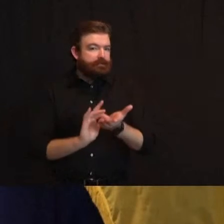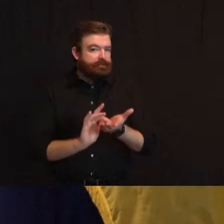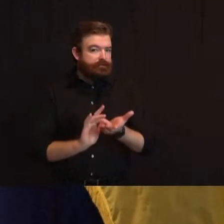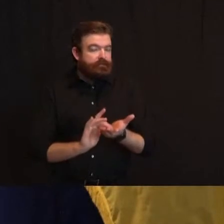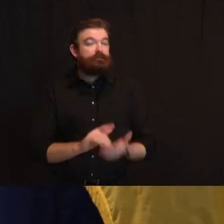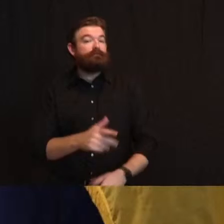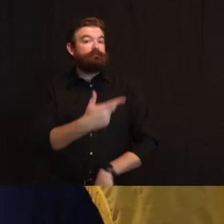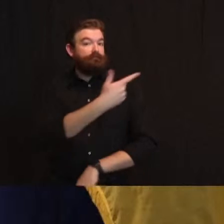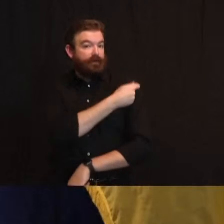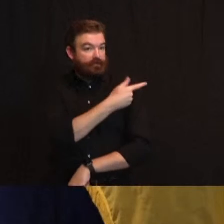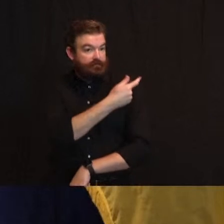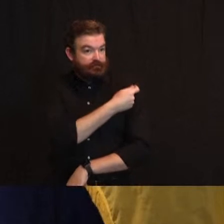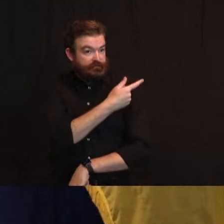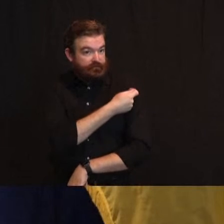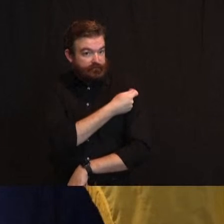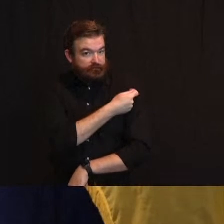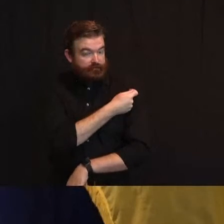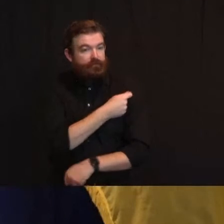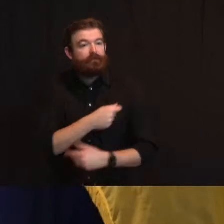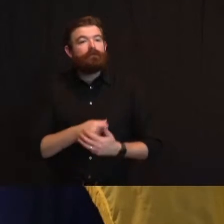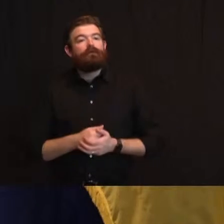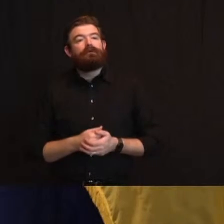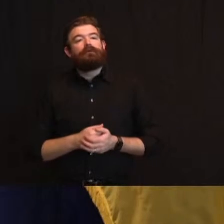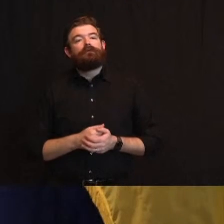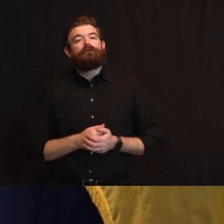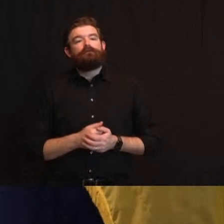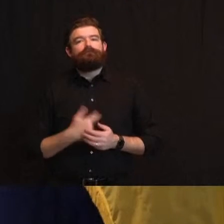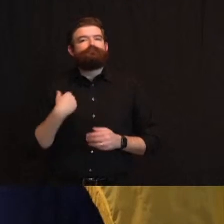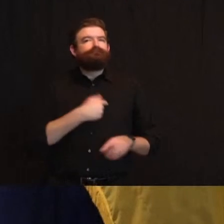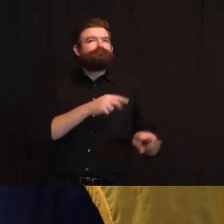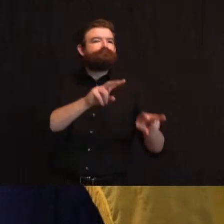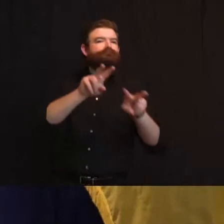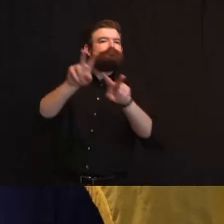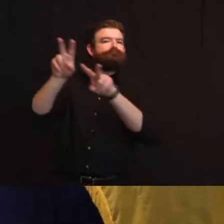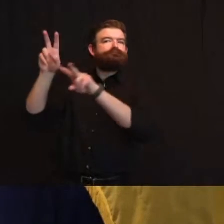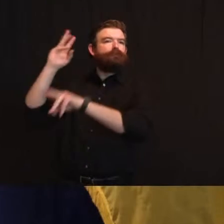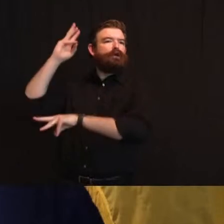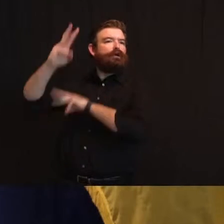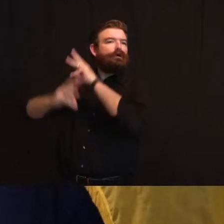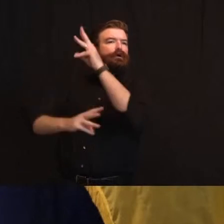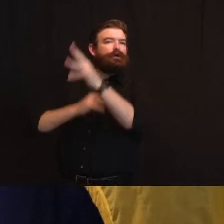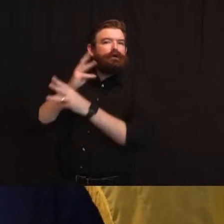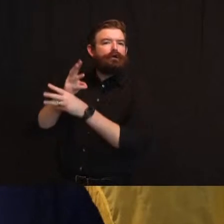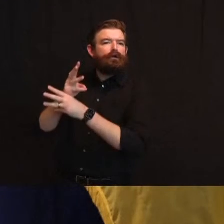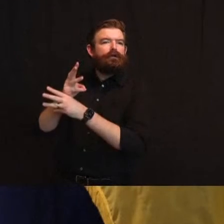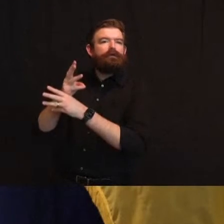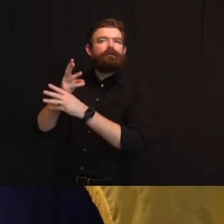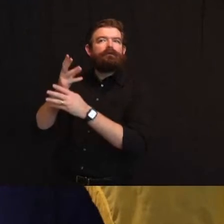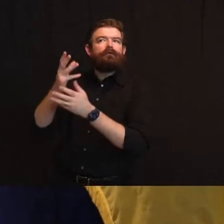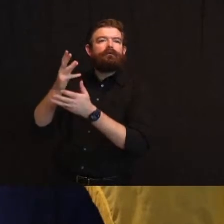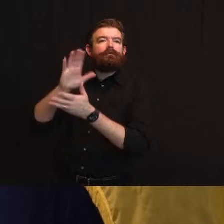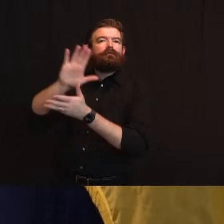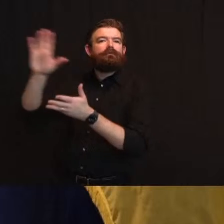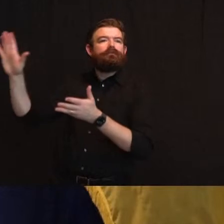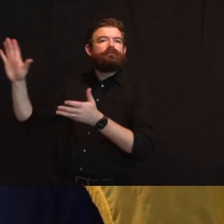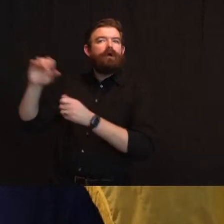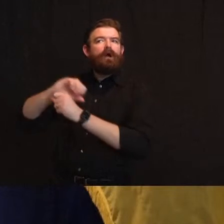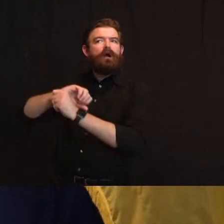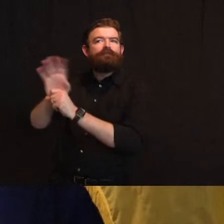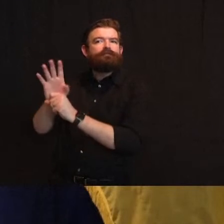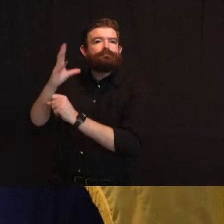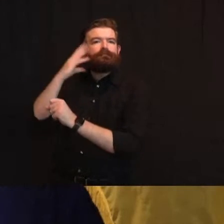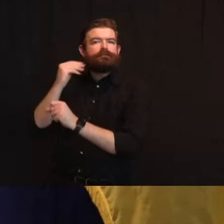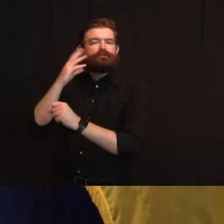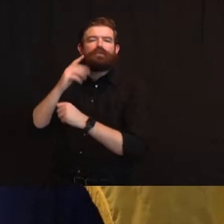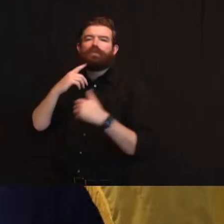current state of the pandemic, which is extremely sobering. Good exchange. Cooper's doing an extraordinary